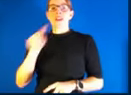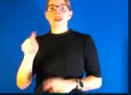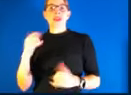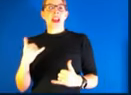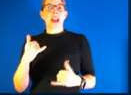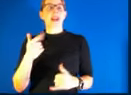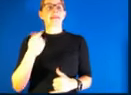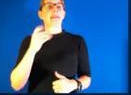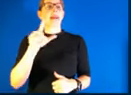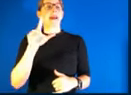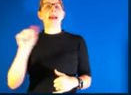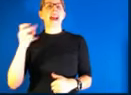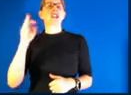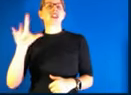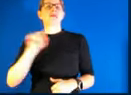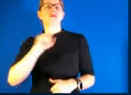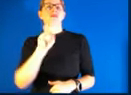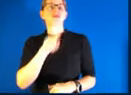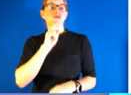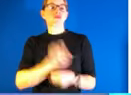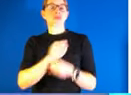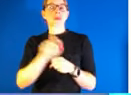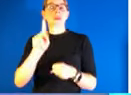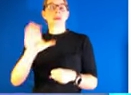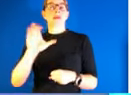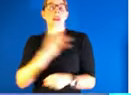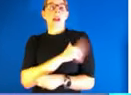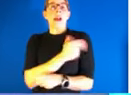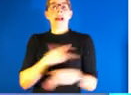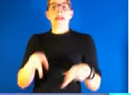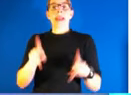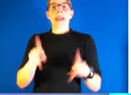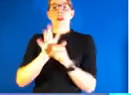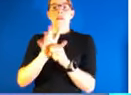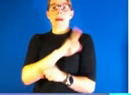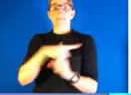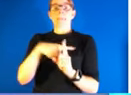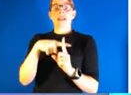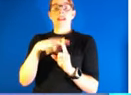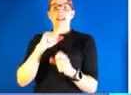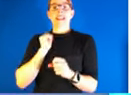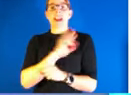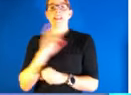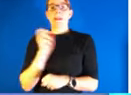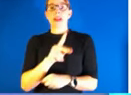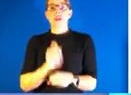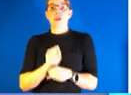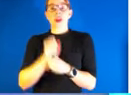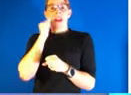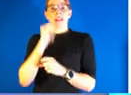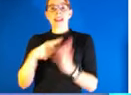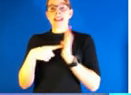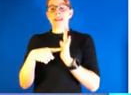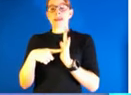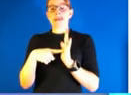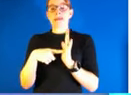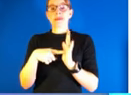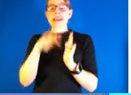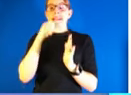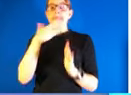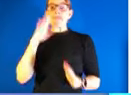give some insight on this. Is it true that certain KC hospitals are allowing COVID positive staff to come back to work if their symptoms are not